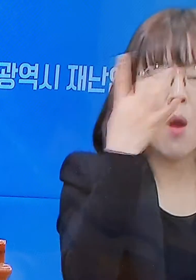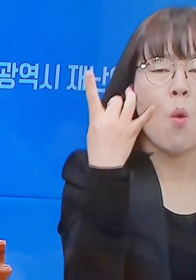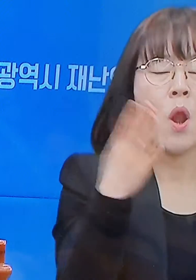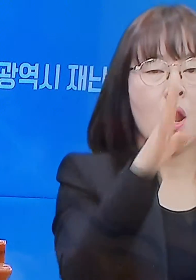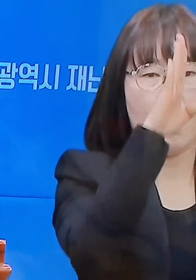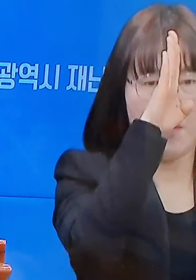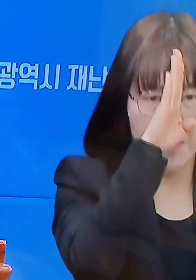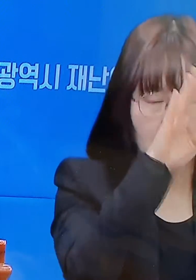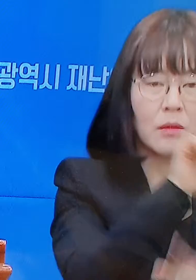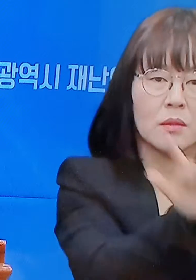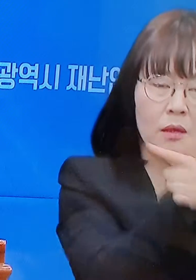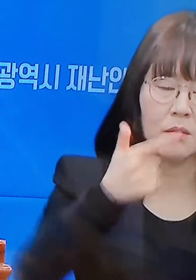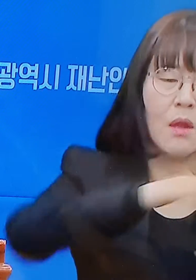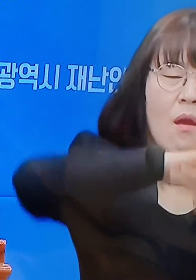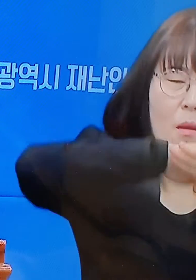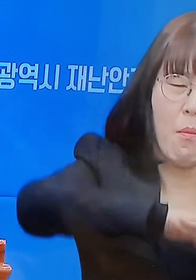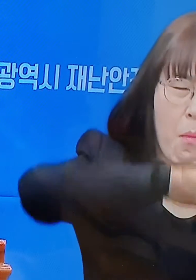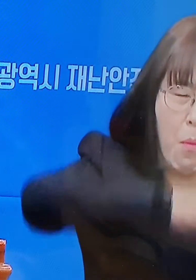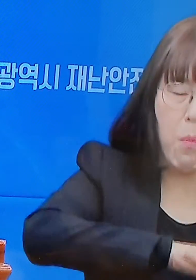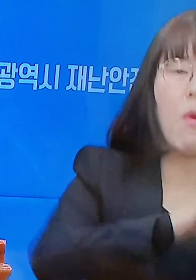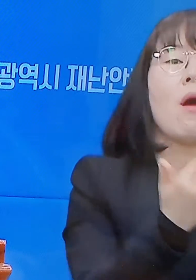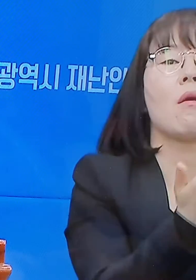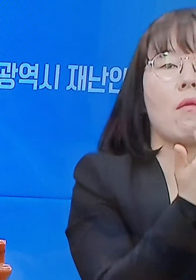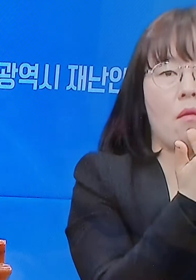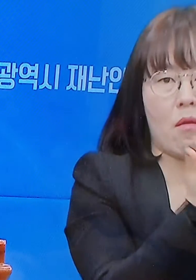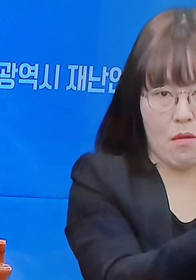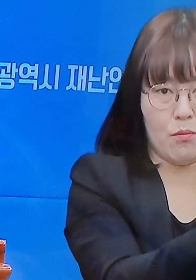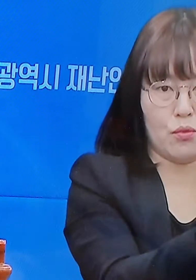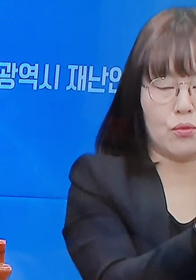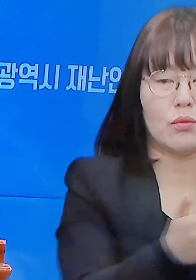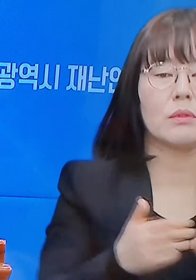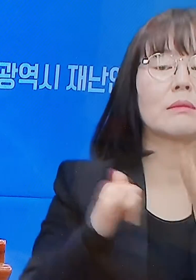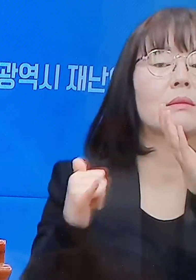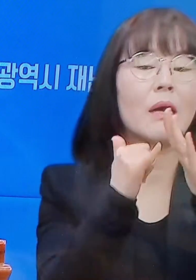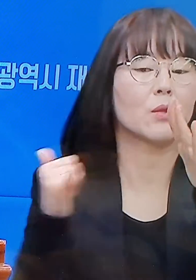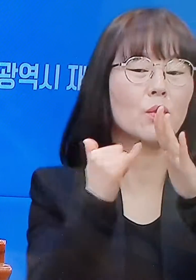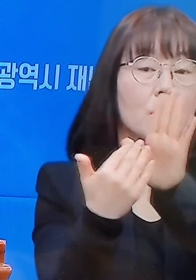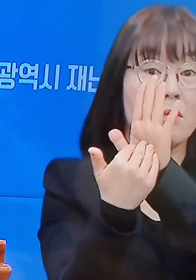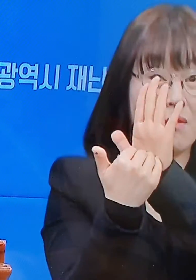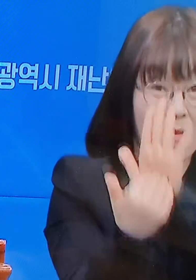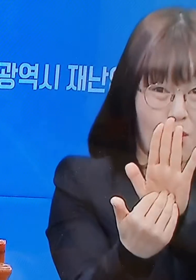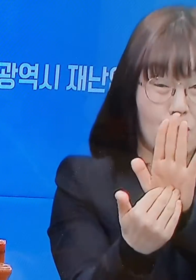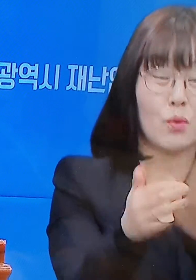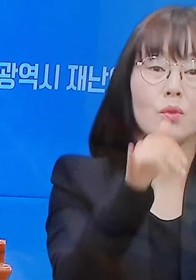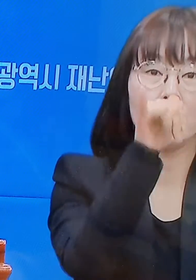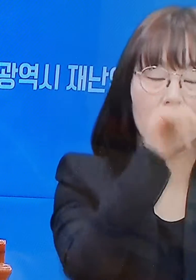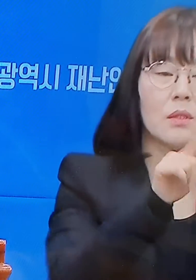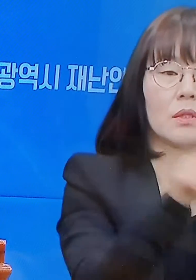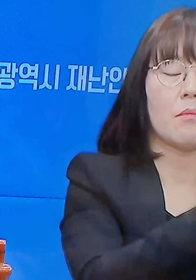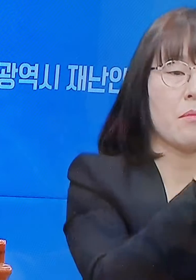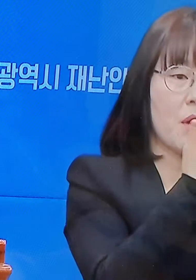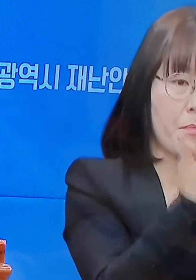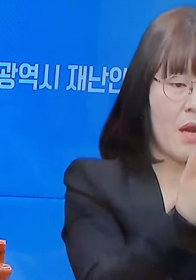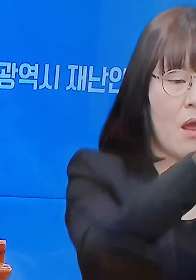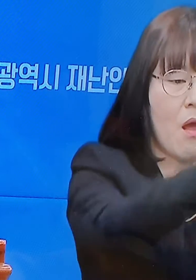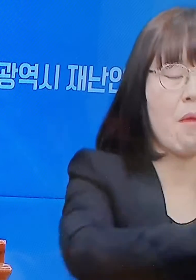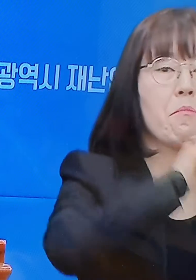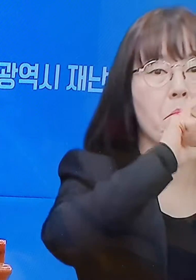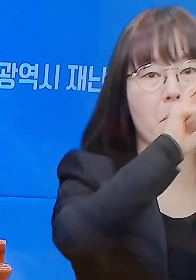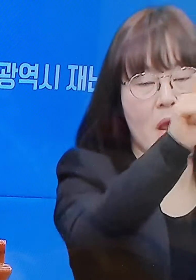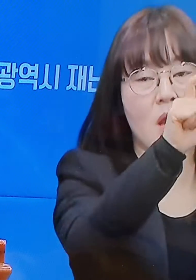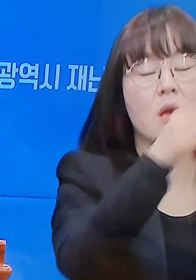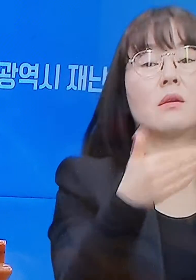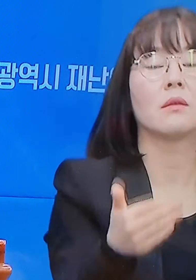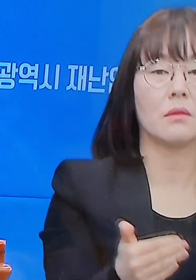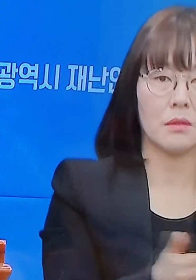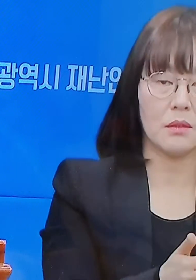coronaviruses disappear. However, if the patient is unable to continue the battle while maintaining the high